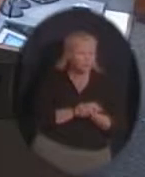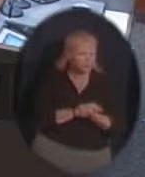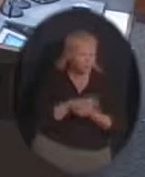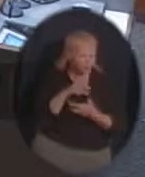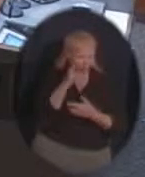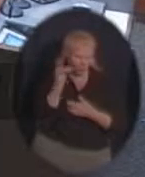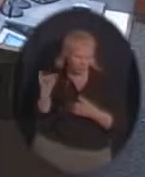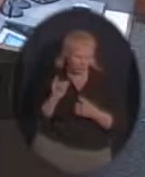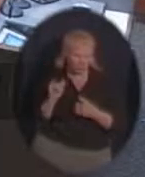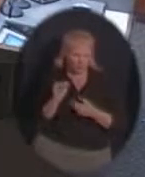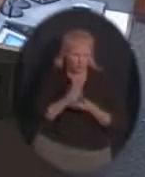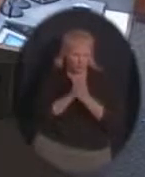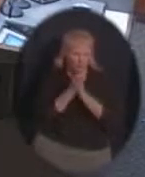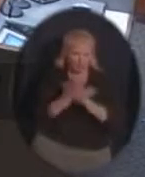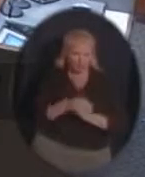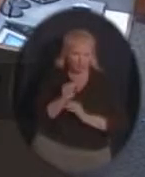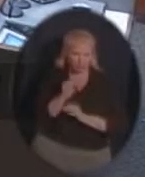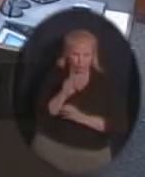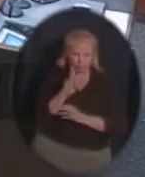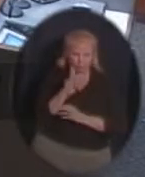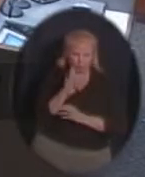getting?